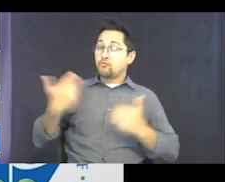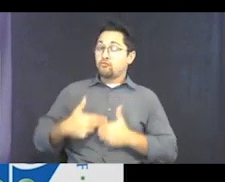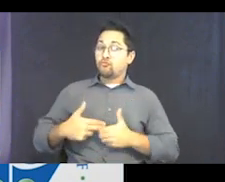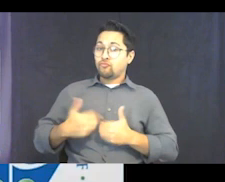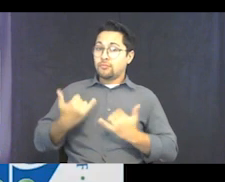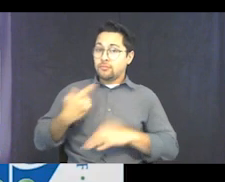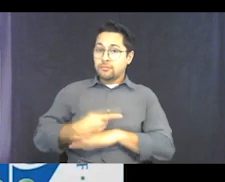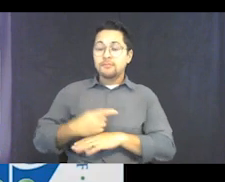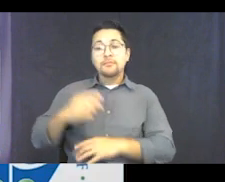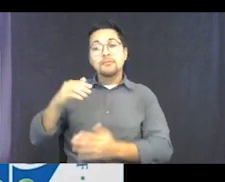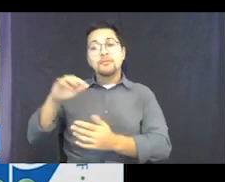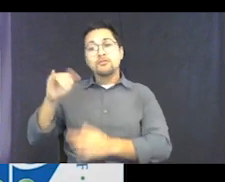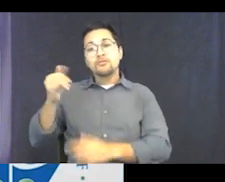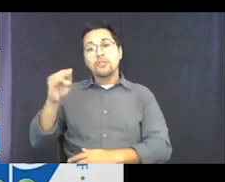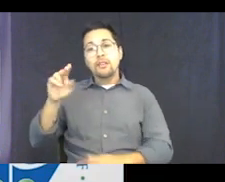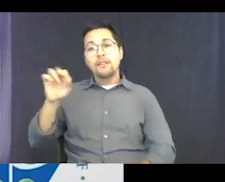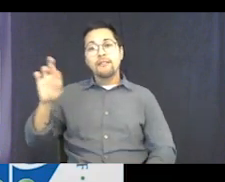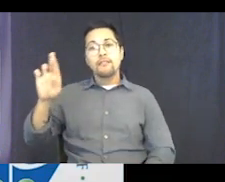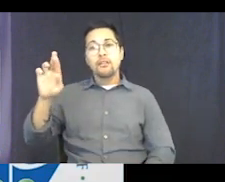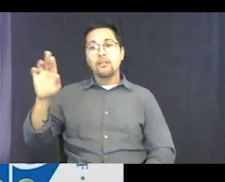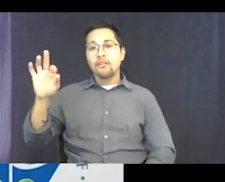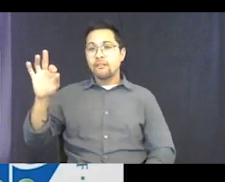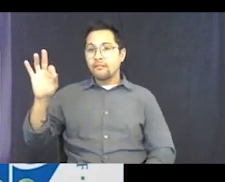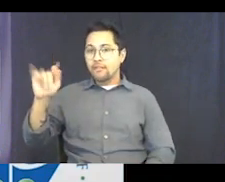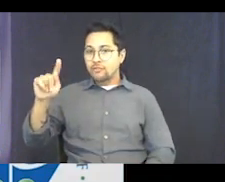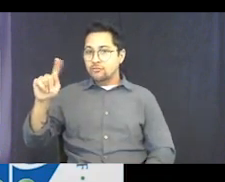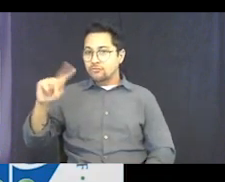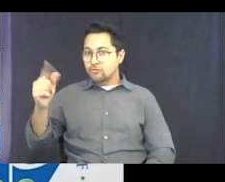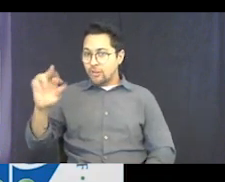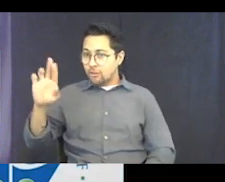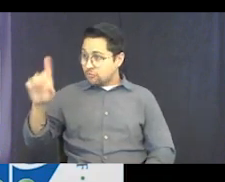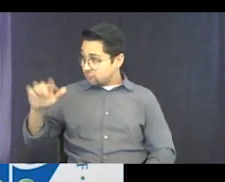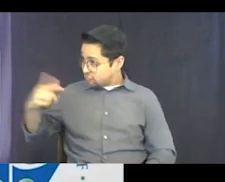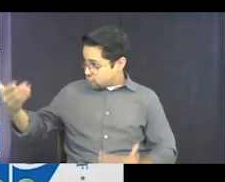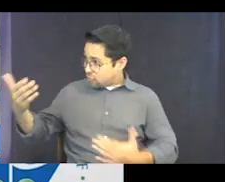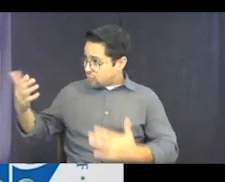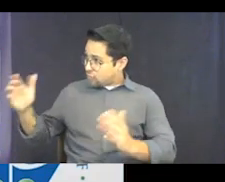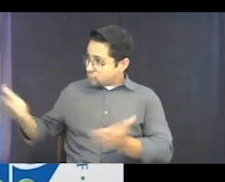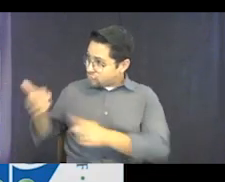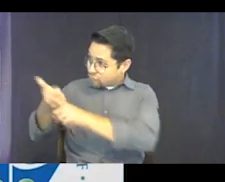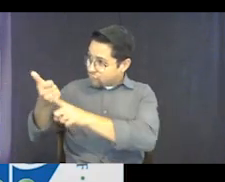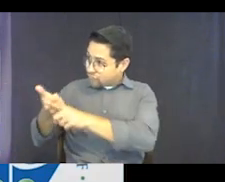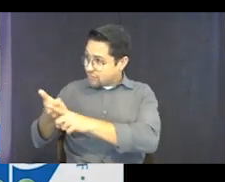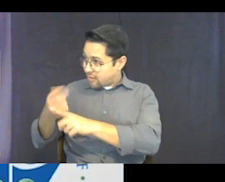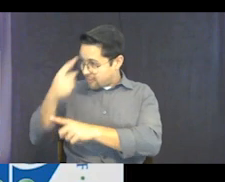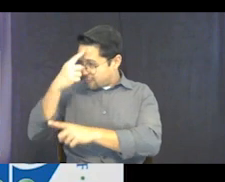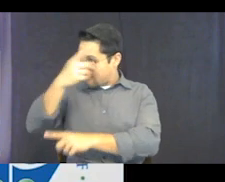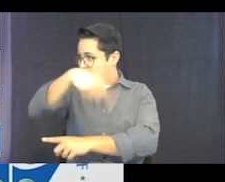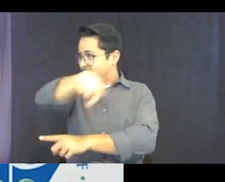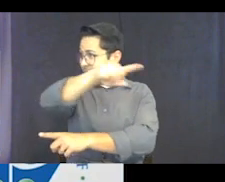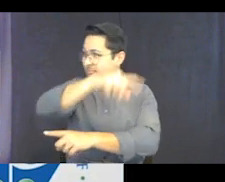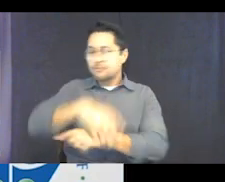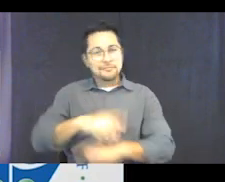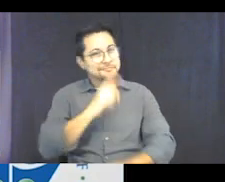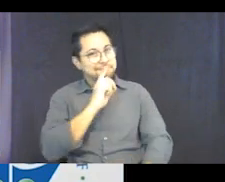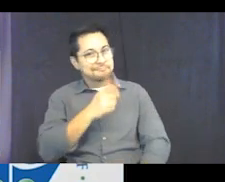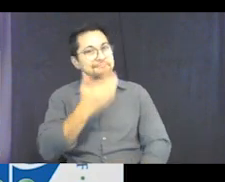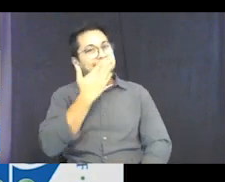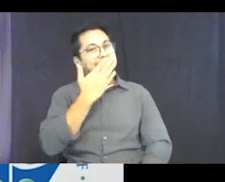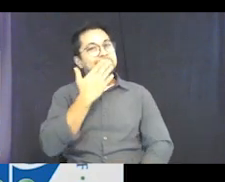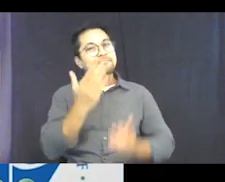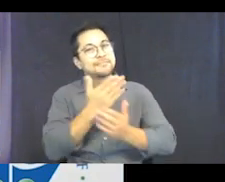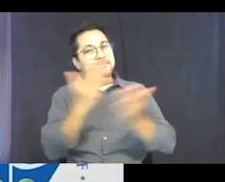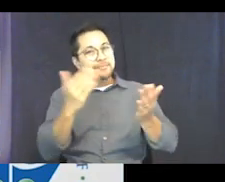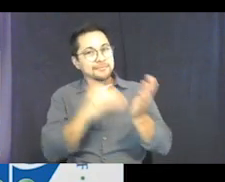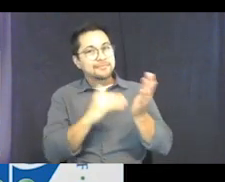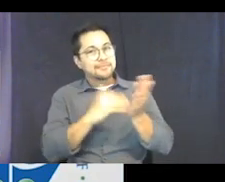Dr. Jennifer Fitzgerald. Jen, would you like to go ahead and introduce yourself very quickly for the group? Sure. Thank you so